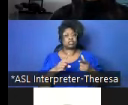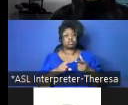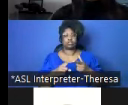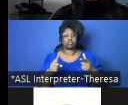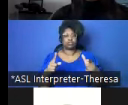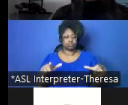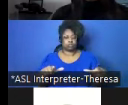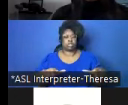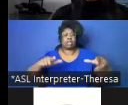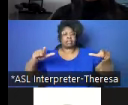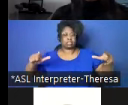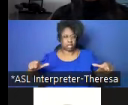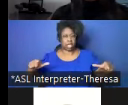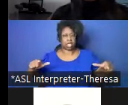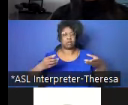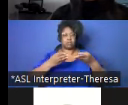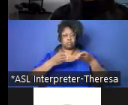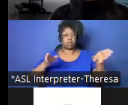available.